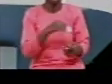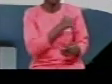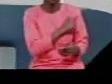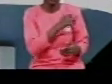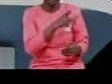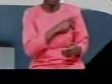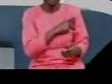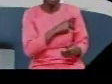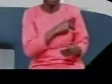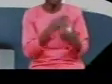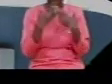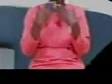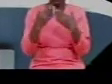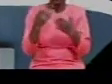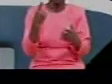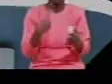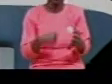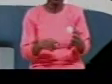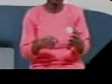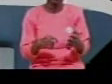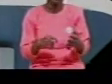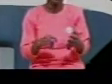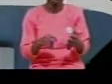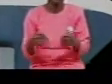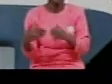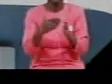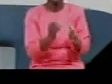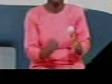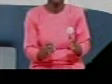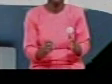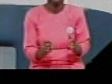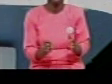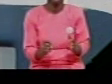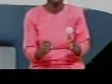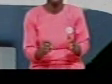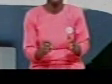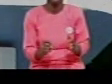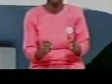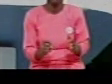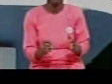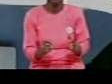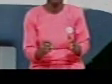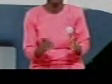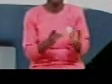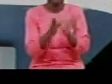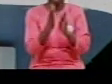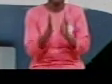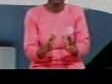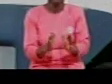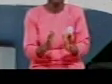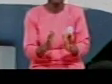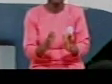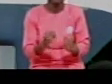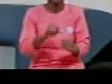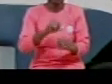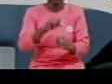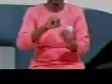the leaders of Christian Association of Nigeria who have been with us from the beginning.